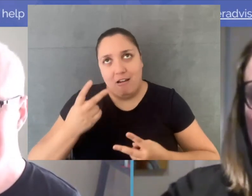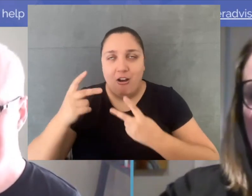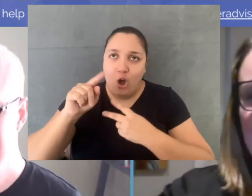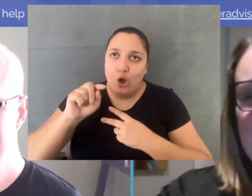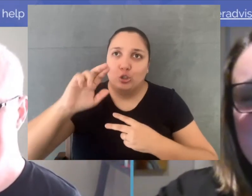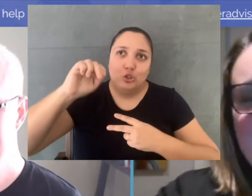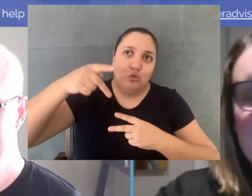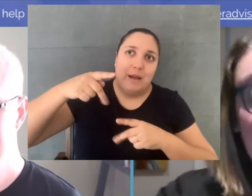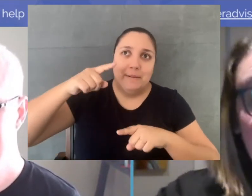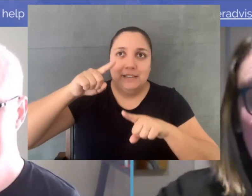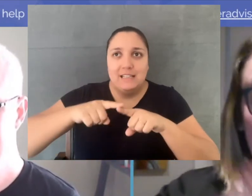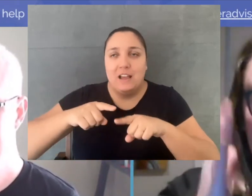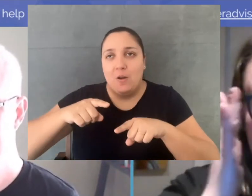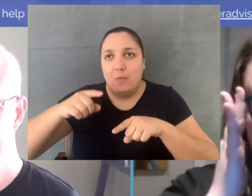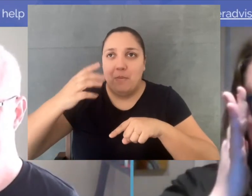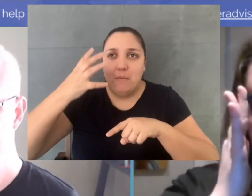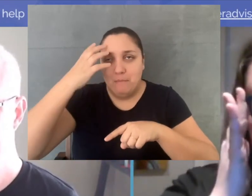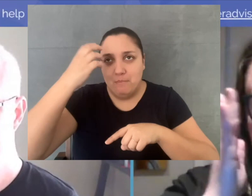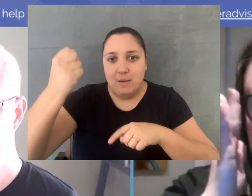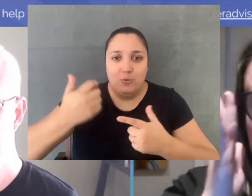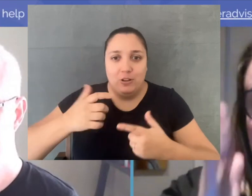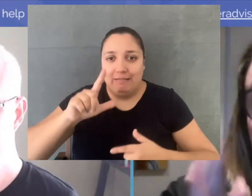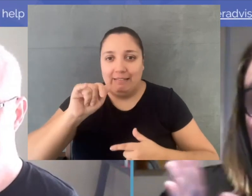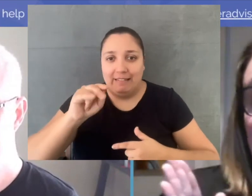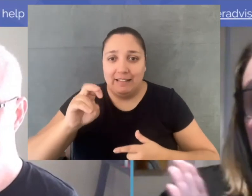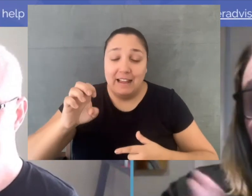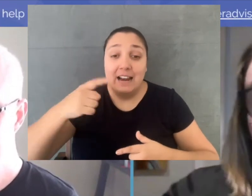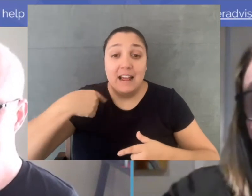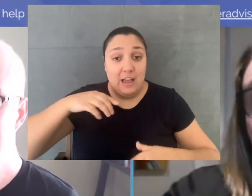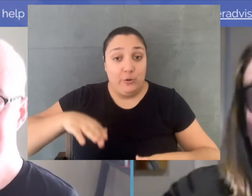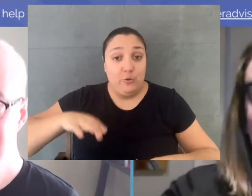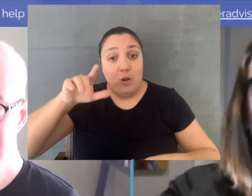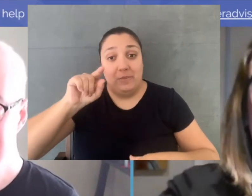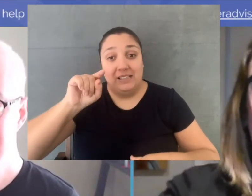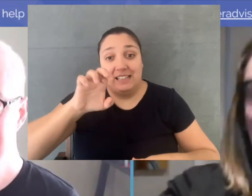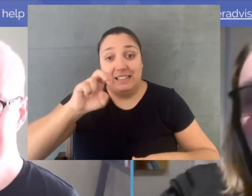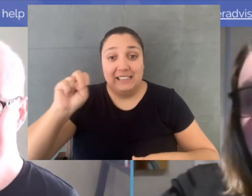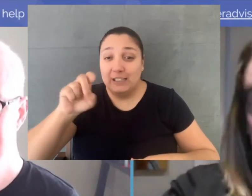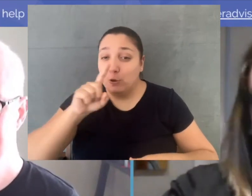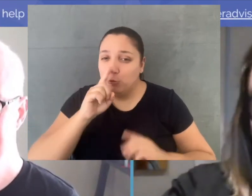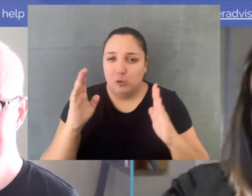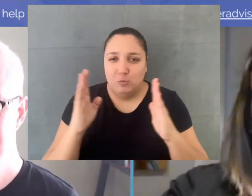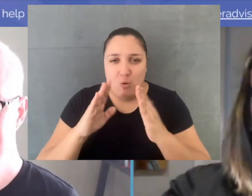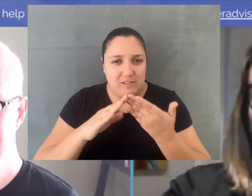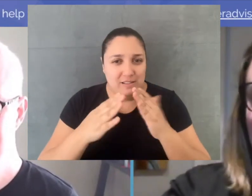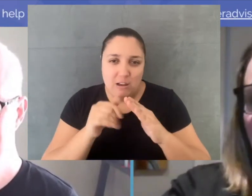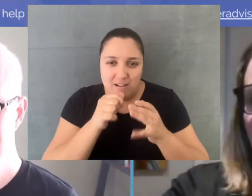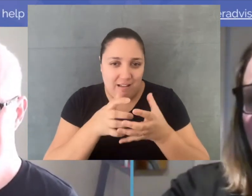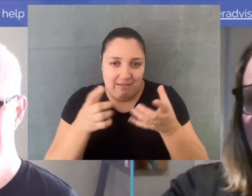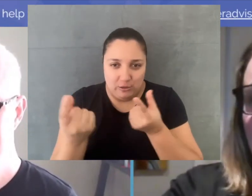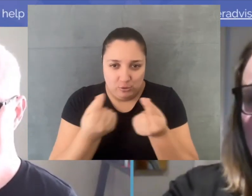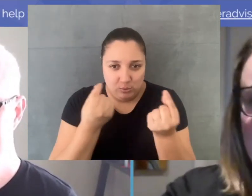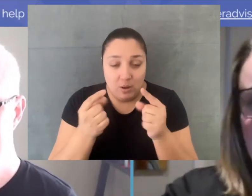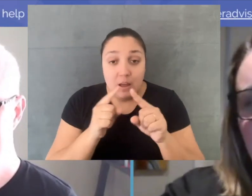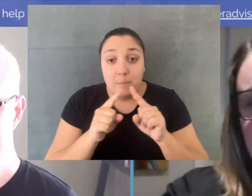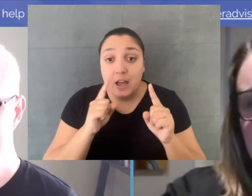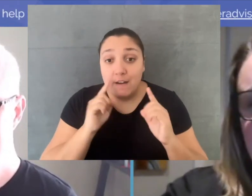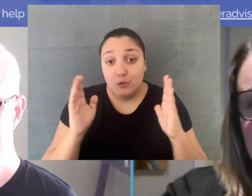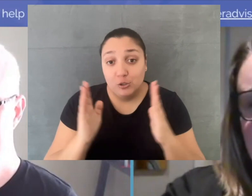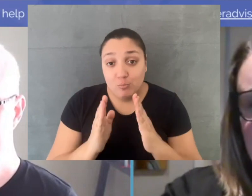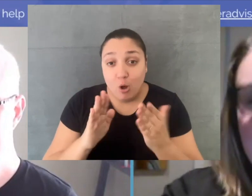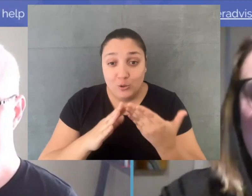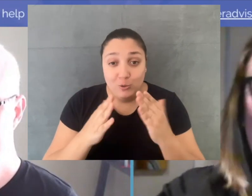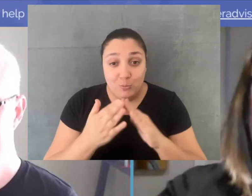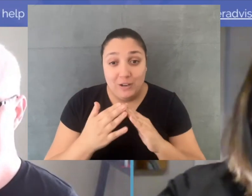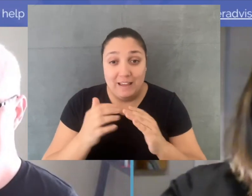lane. So when I was young, I grew up in Tennessee, a very small town, not a lot to do there. But we did have a very small